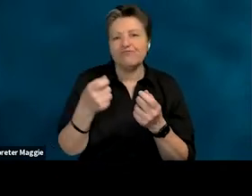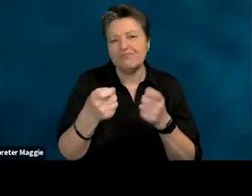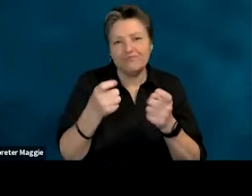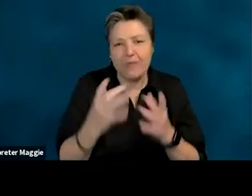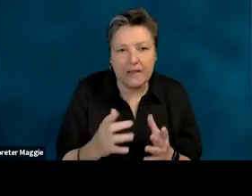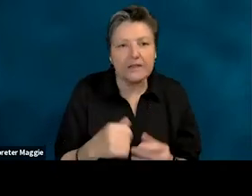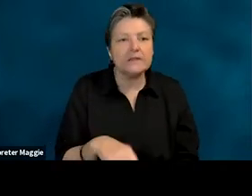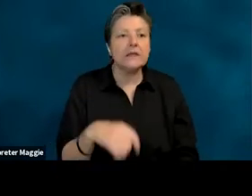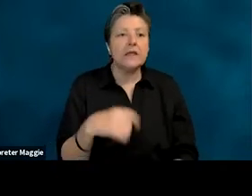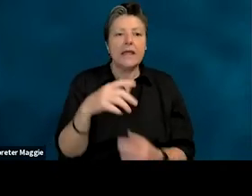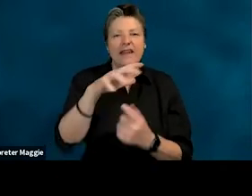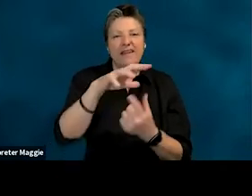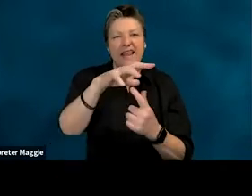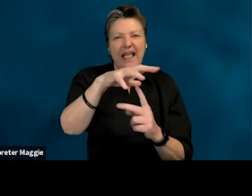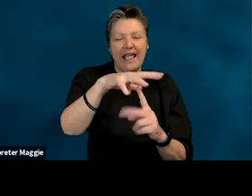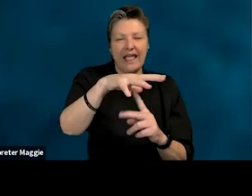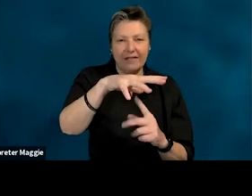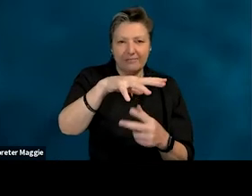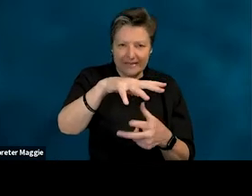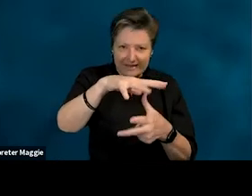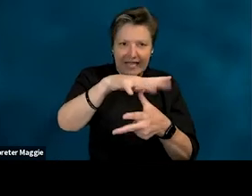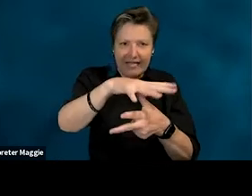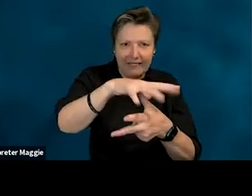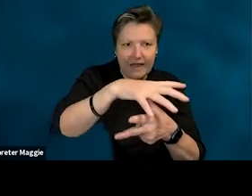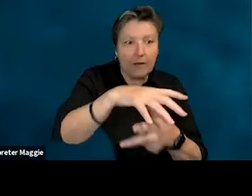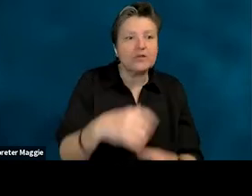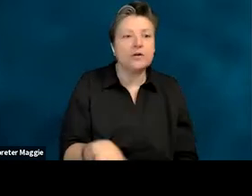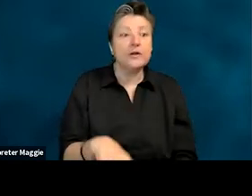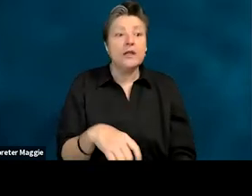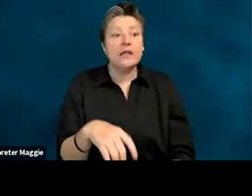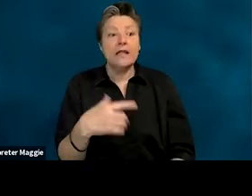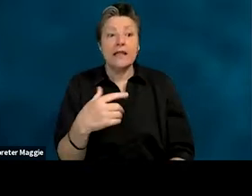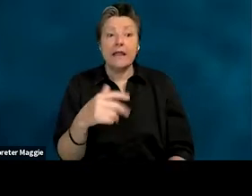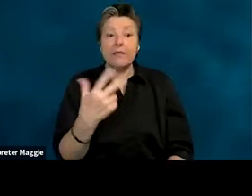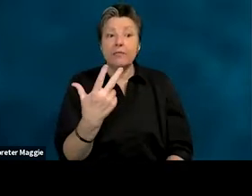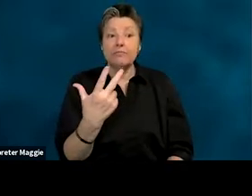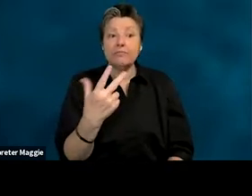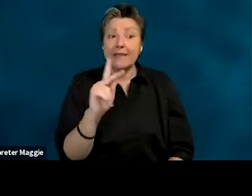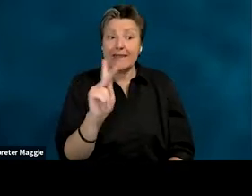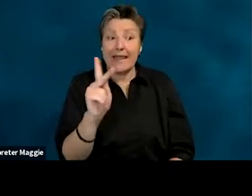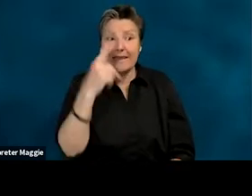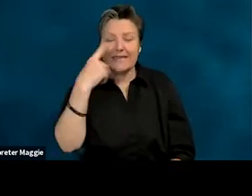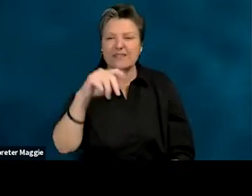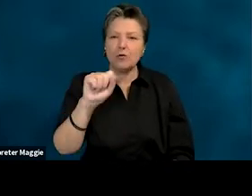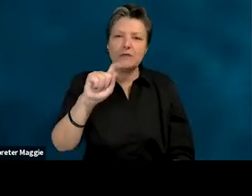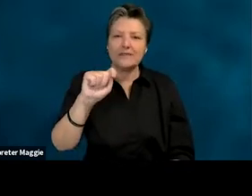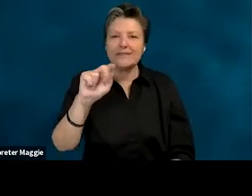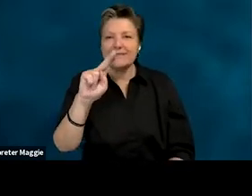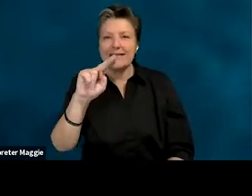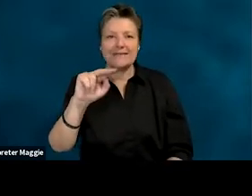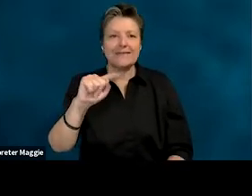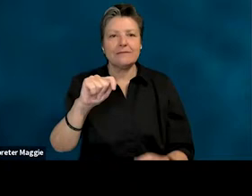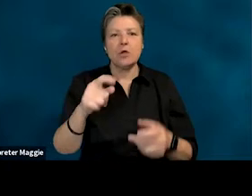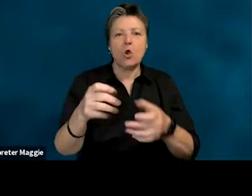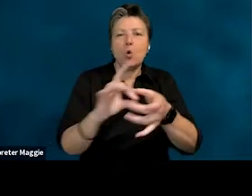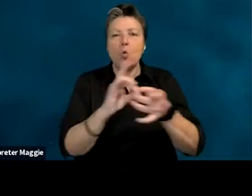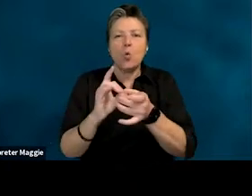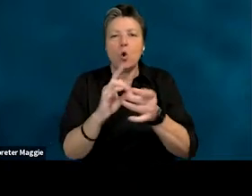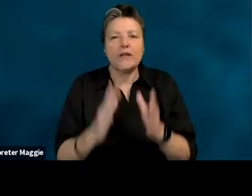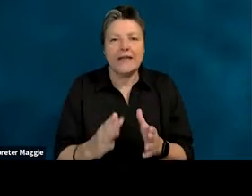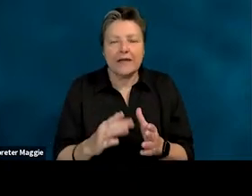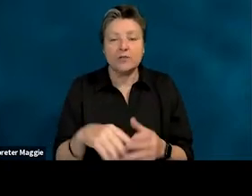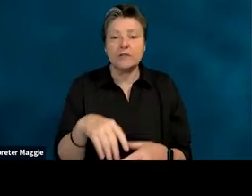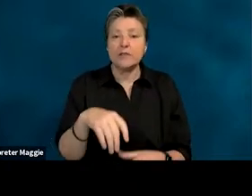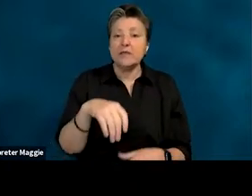a part two, and a part three, is for stunt coordinators. Again, we have a whole department that specializes in these types of performers. That's our stunt and safety